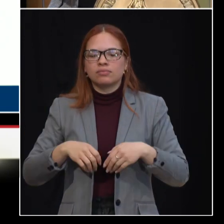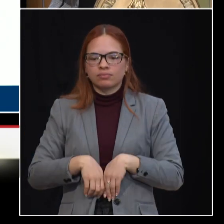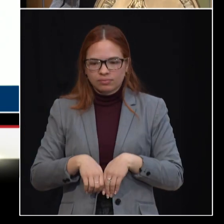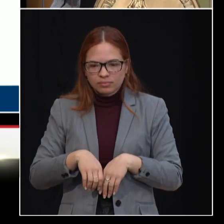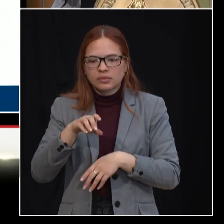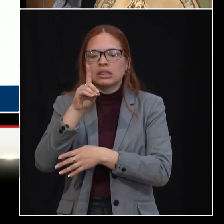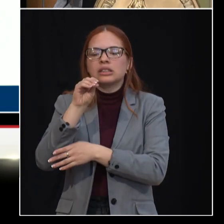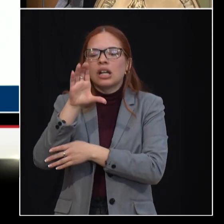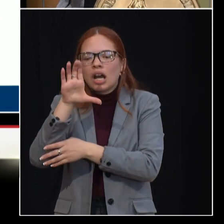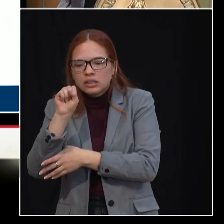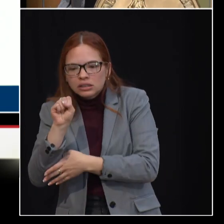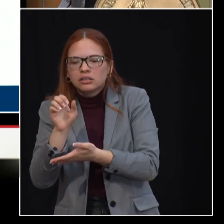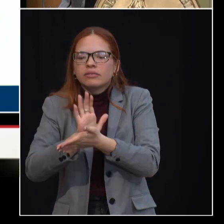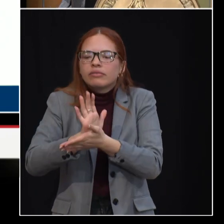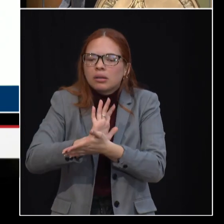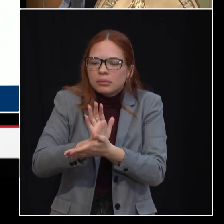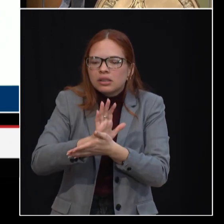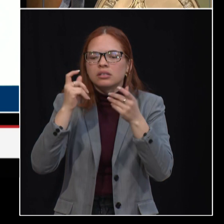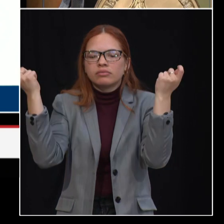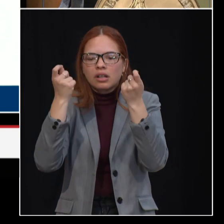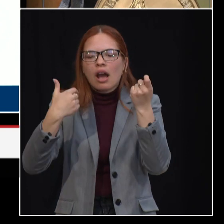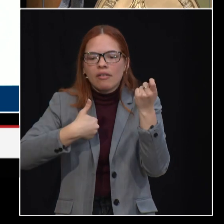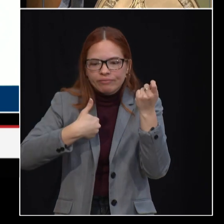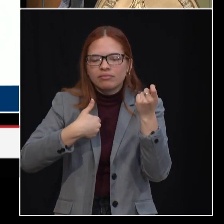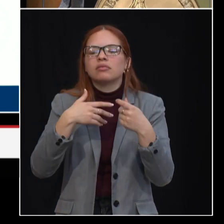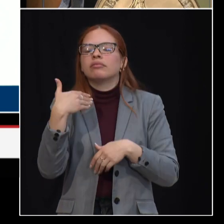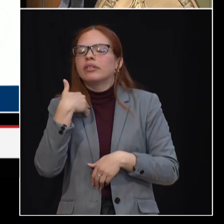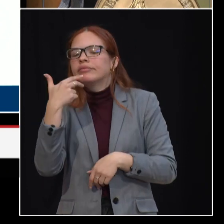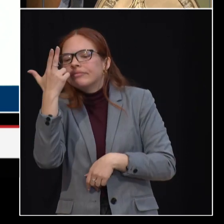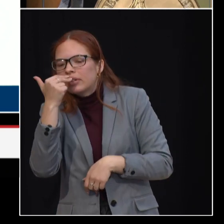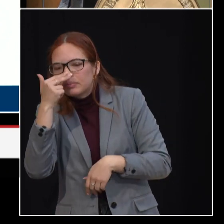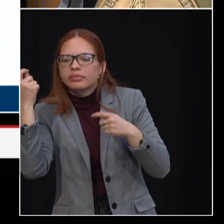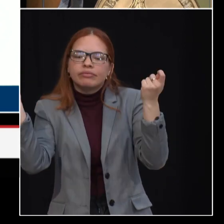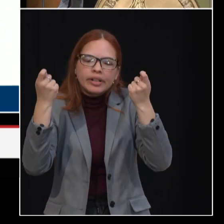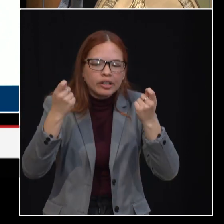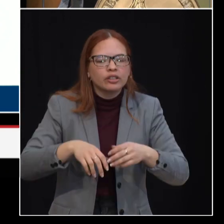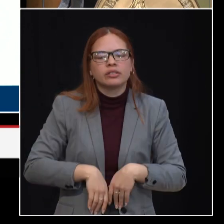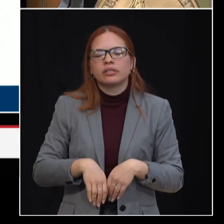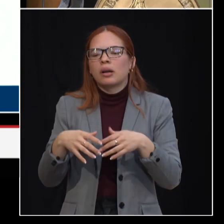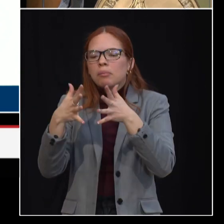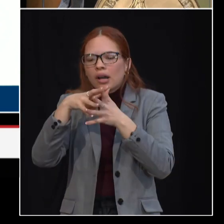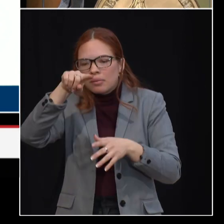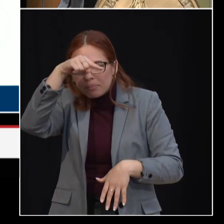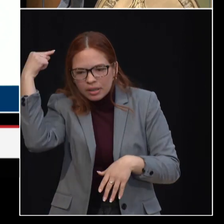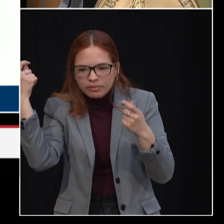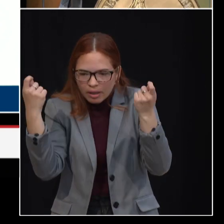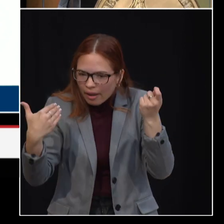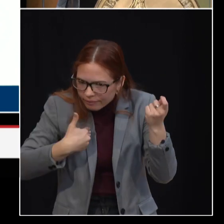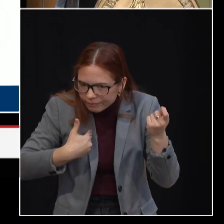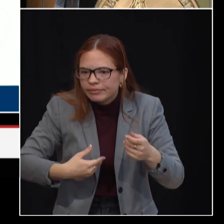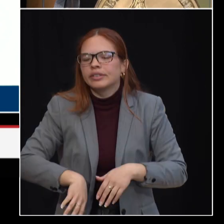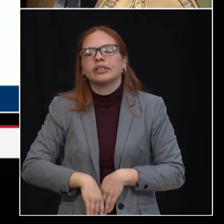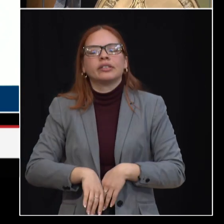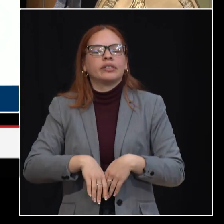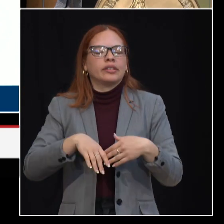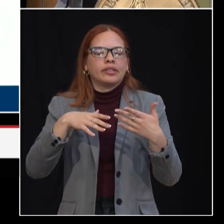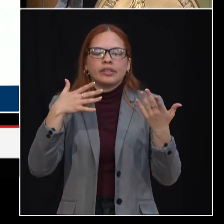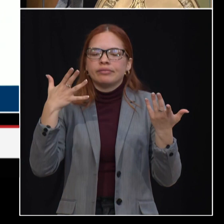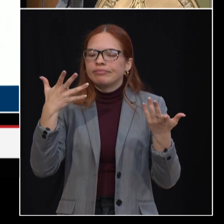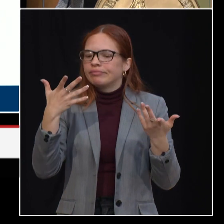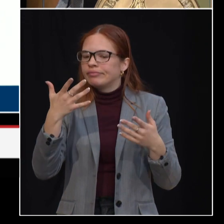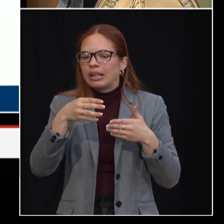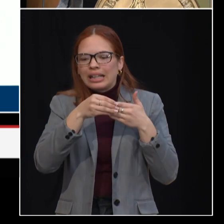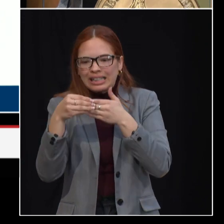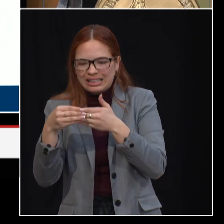Funny Comedy Festival with the American Black Film Festival and our friends at Event DC, led by my predecessor,